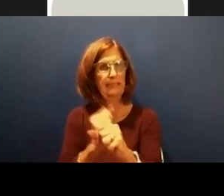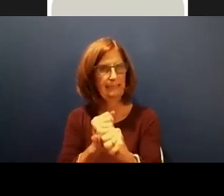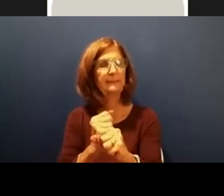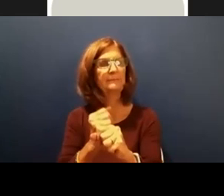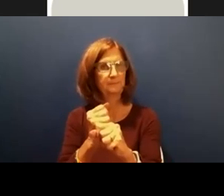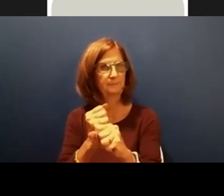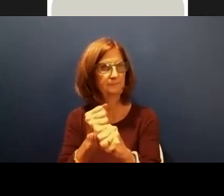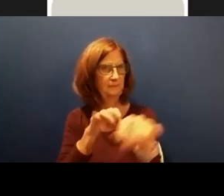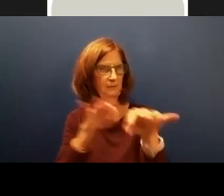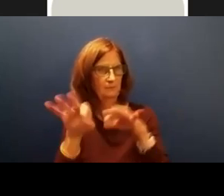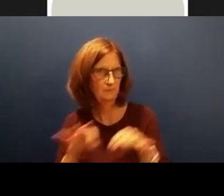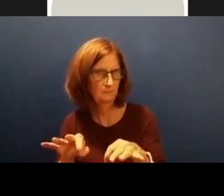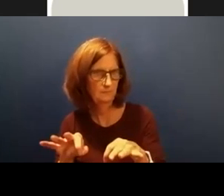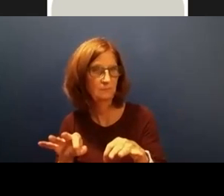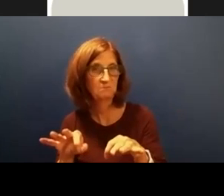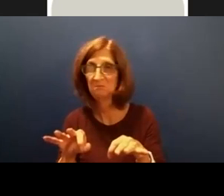financial analysis that staff has done.